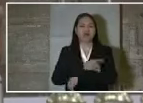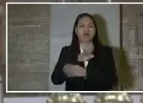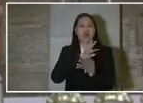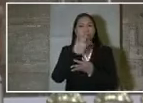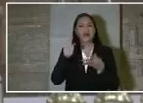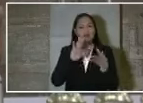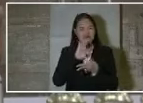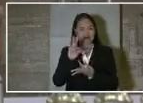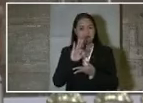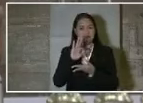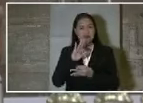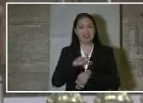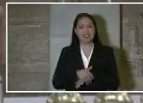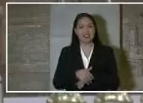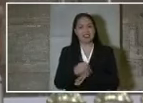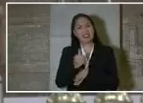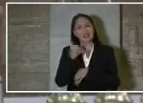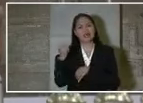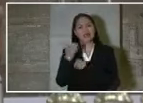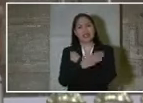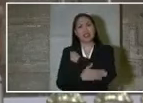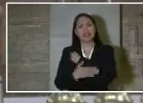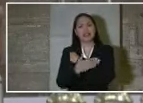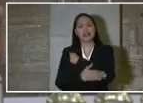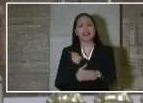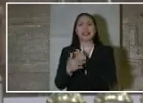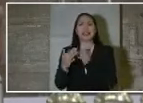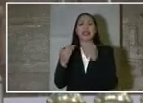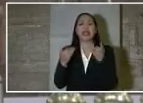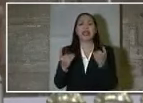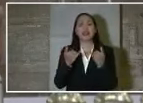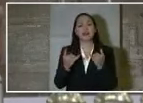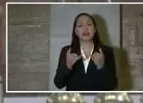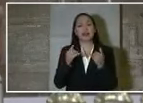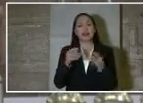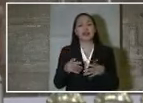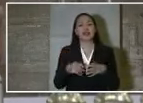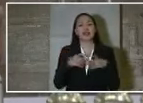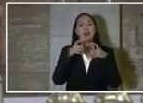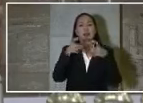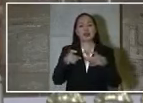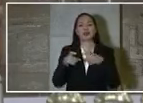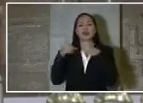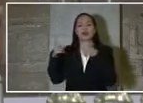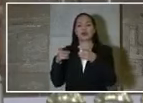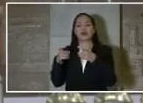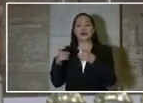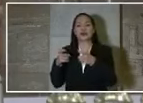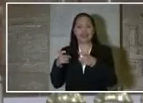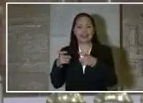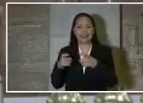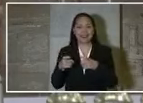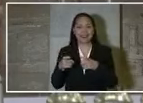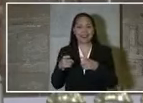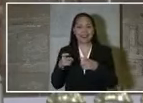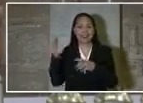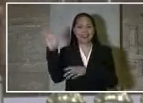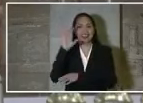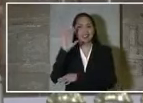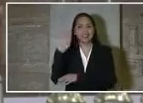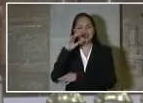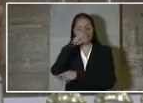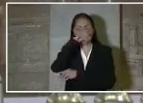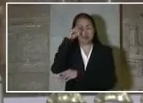Sa ibang bansa po, ngayon pa lang nagbibigayan ng regalo ng Pasko, sapagkat